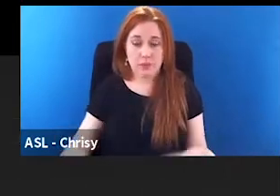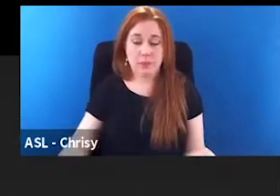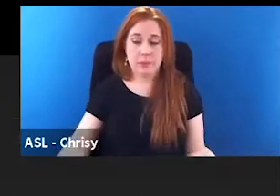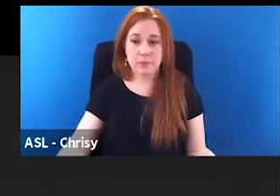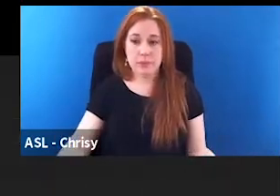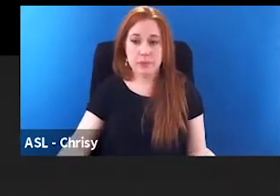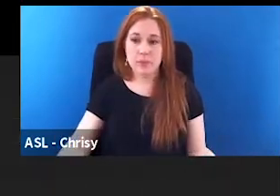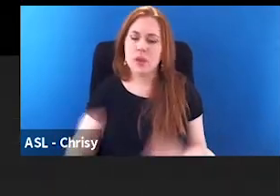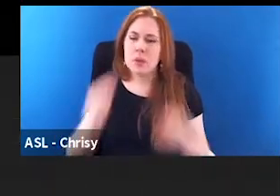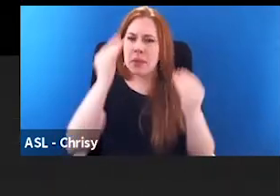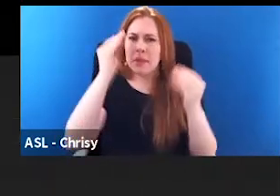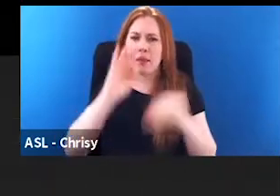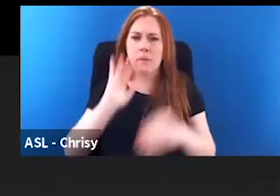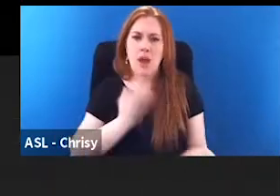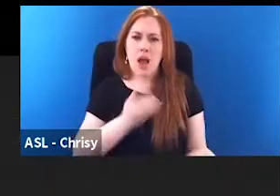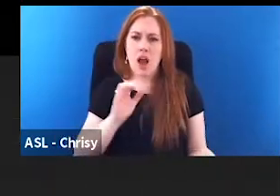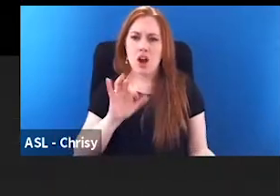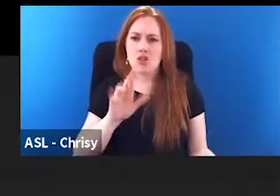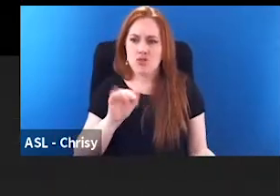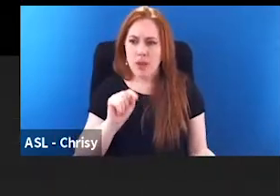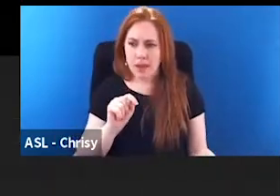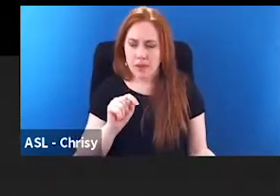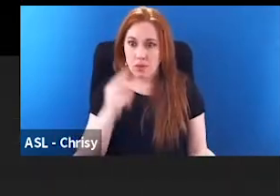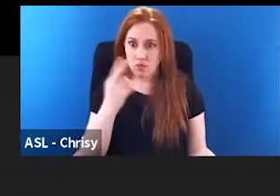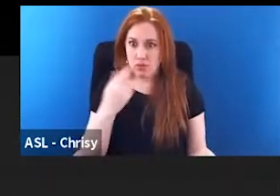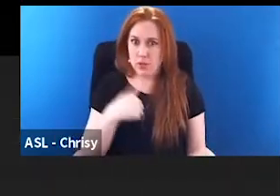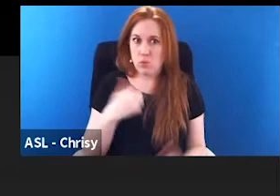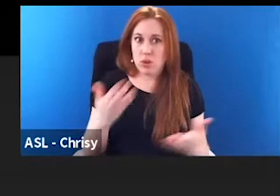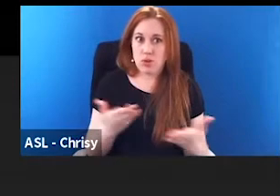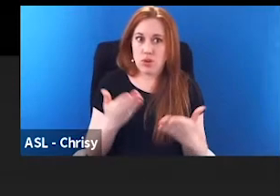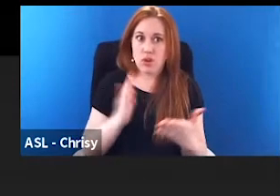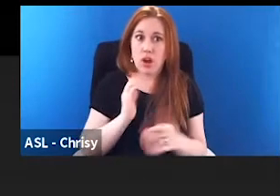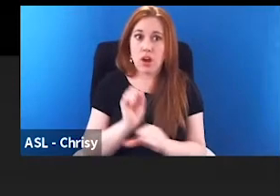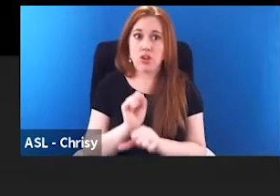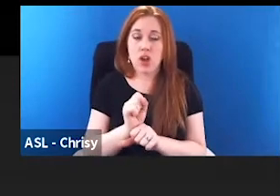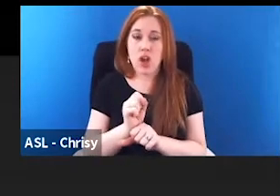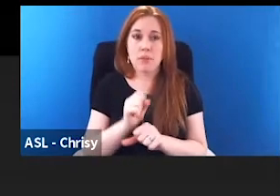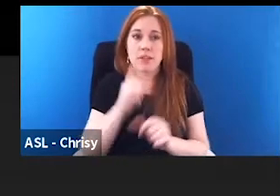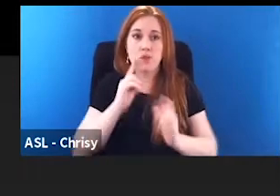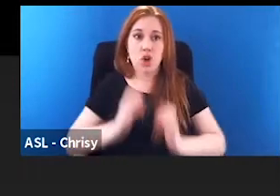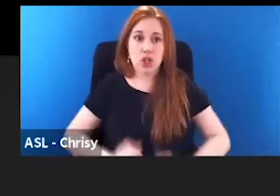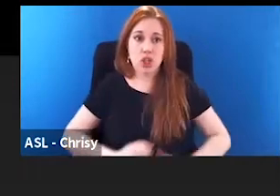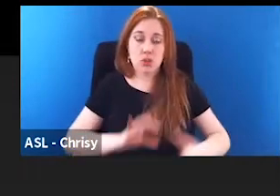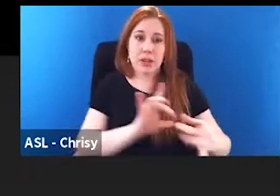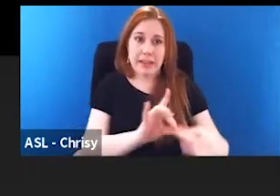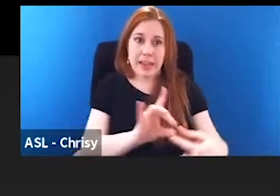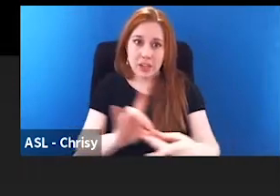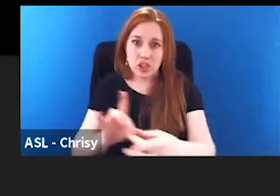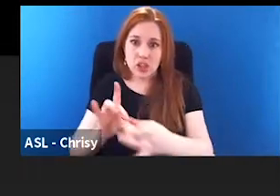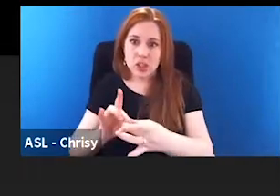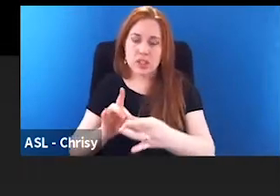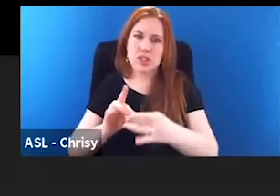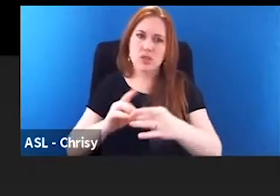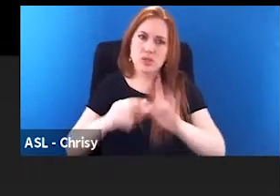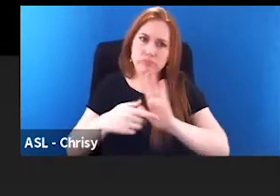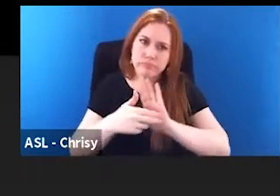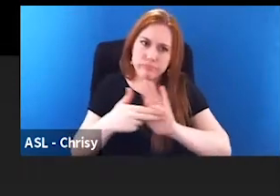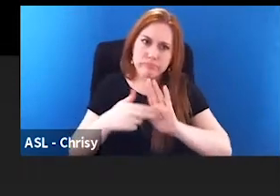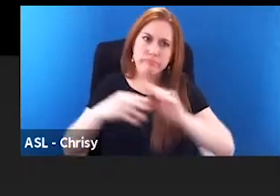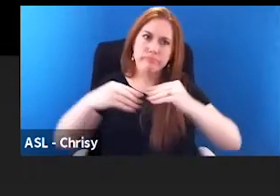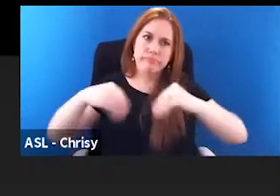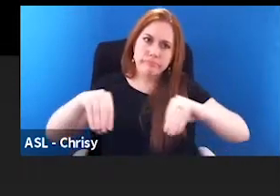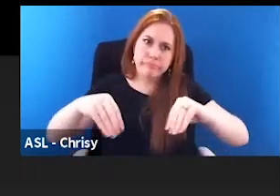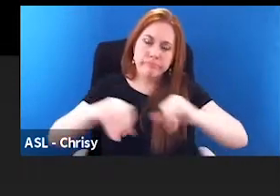As you think about our craft and the reason that we're here, our job is to make consumer connections, right? We are to propel brands to authentically connect